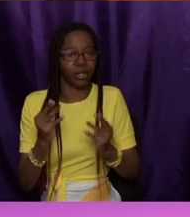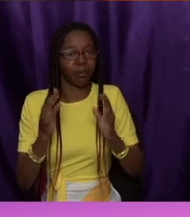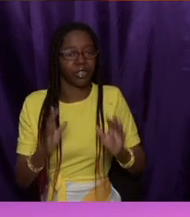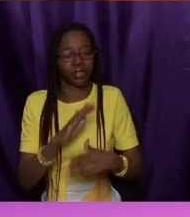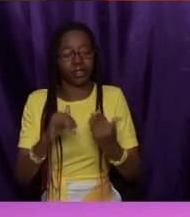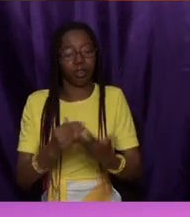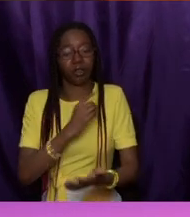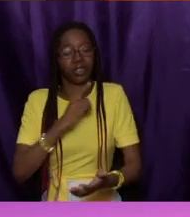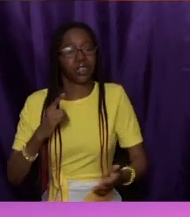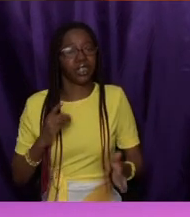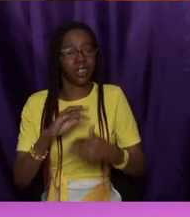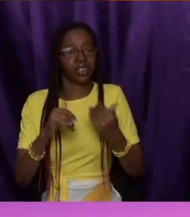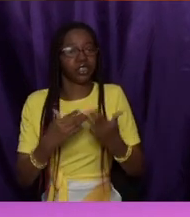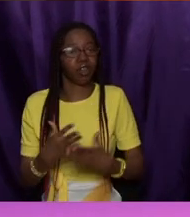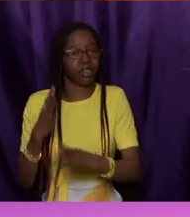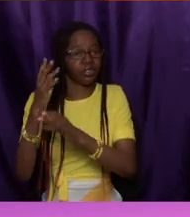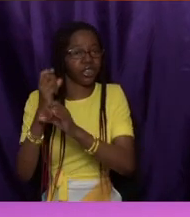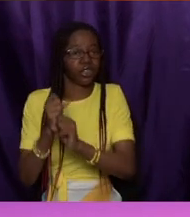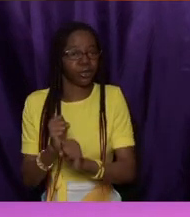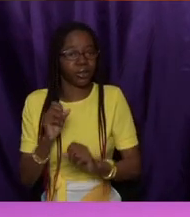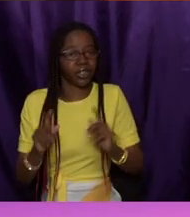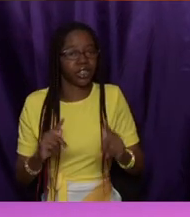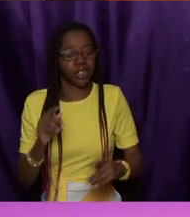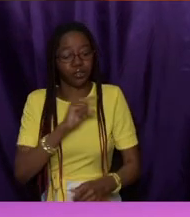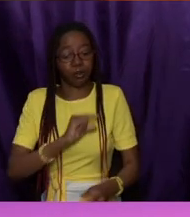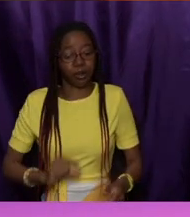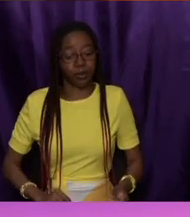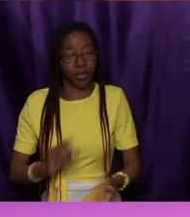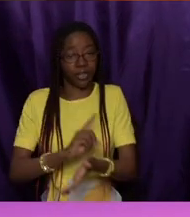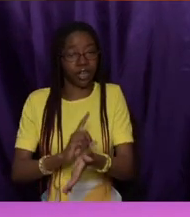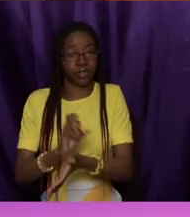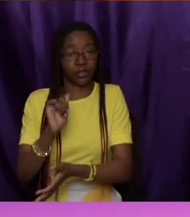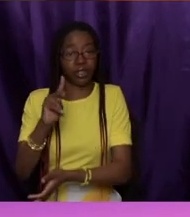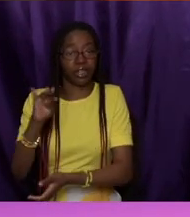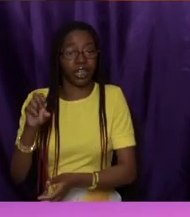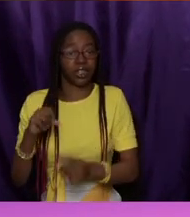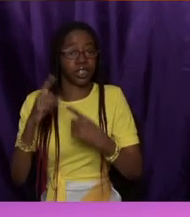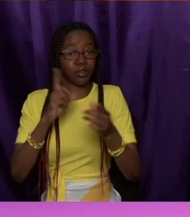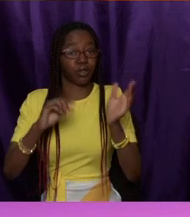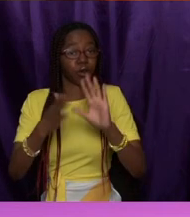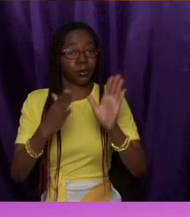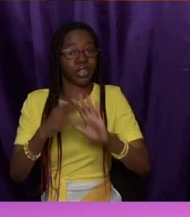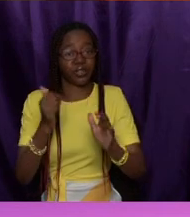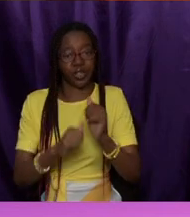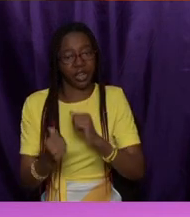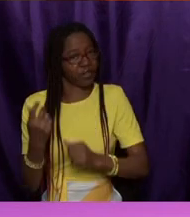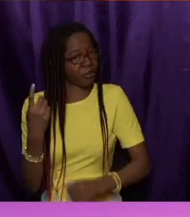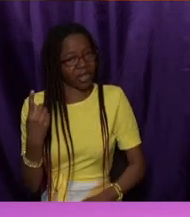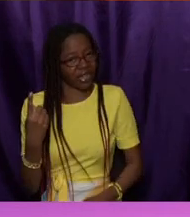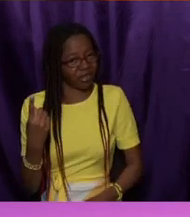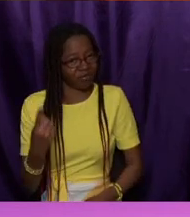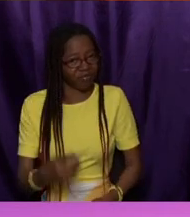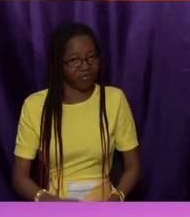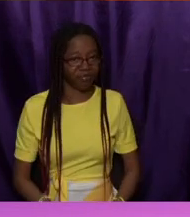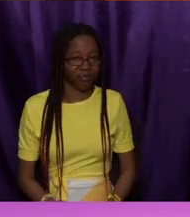the deacons, all the trustees, for my queen, Dr. Alexis. Come on, give God praise for everybody.